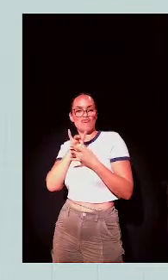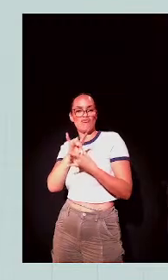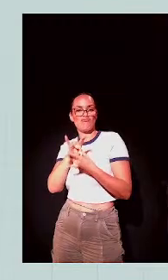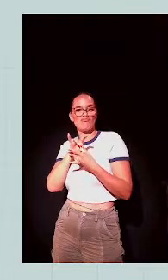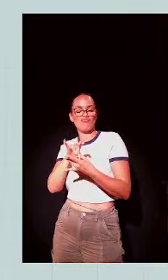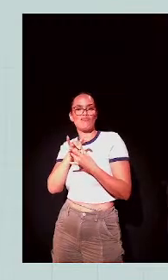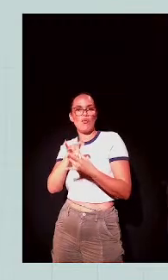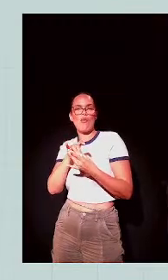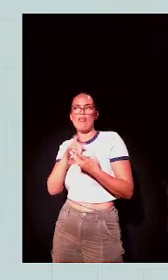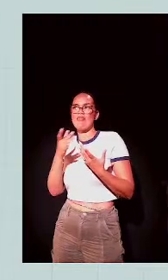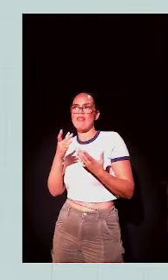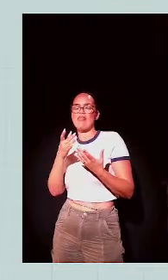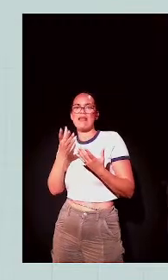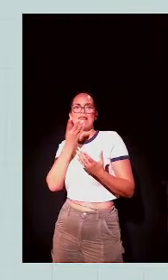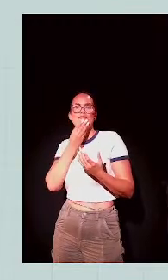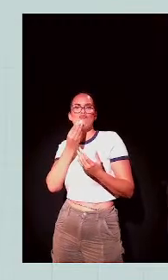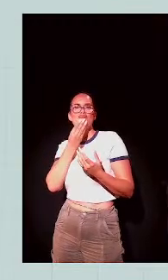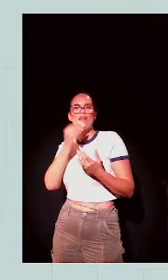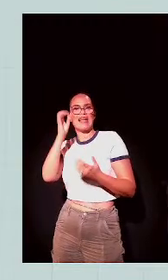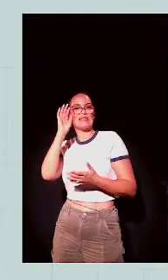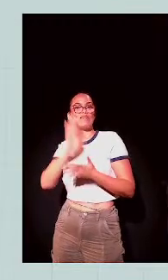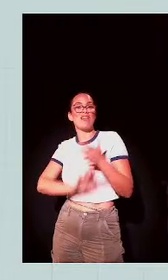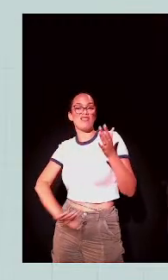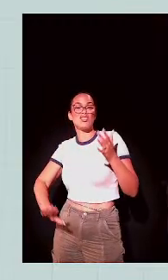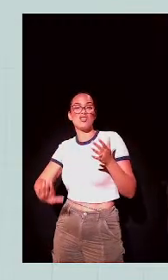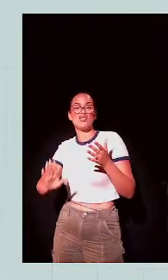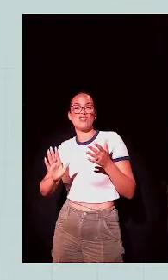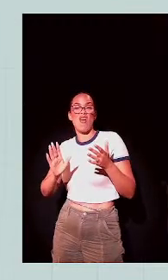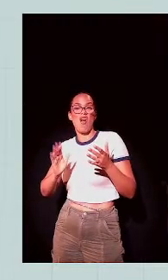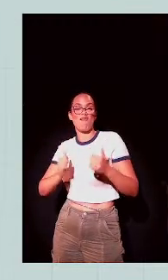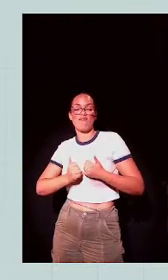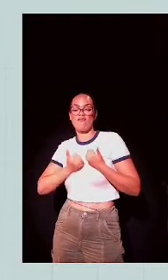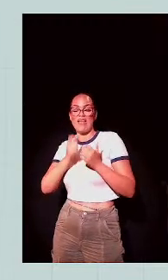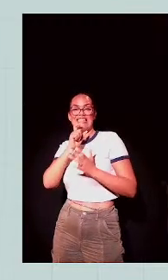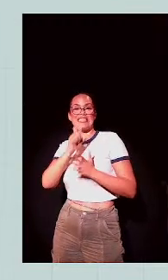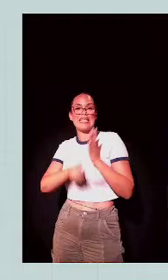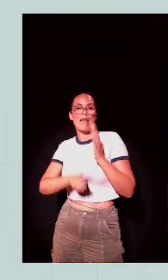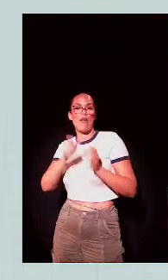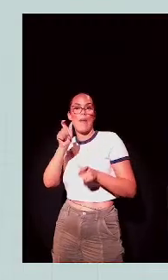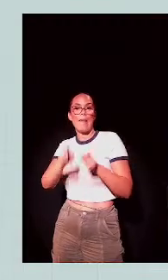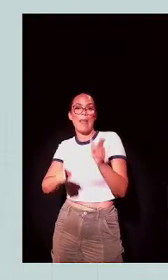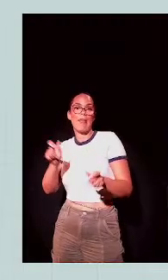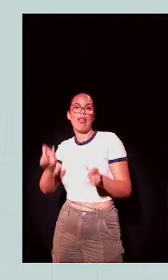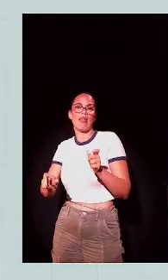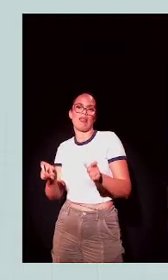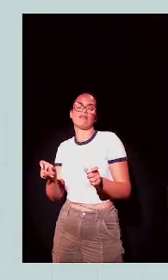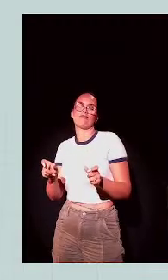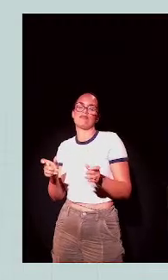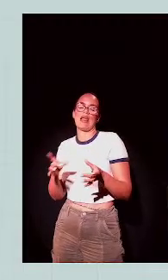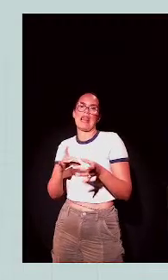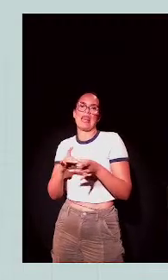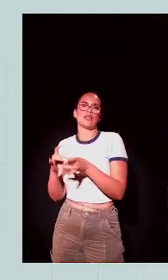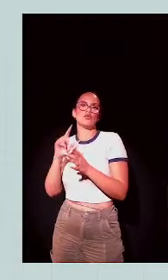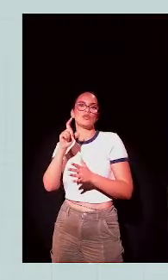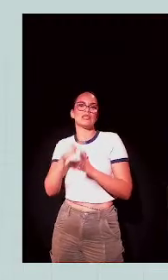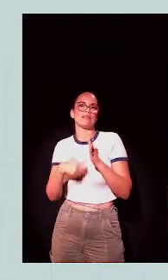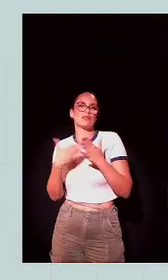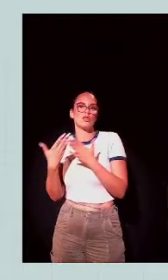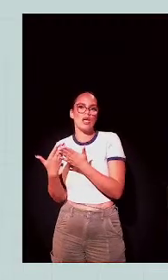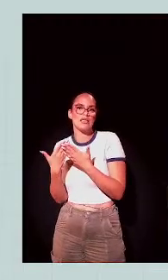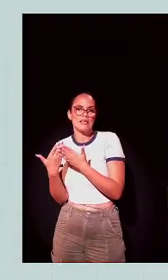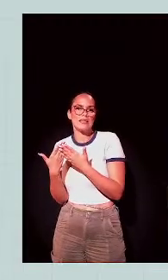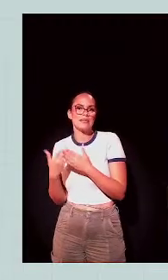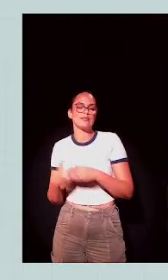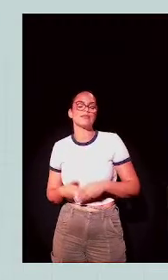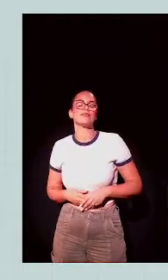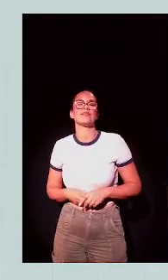temporal experiences of disabled people, as articulated by disability studies in recent years. And